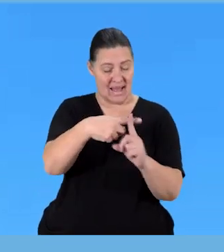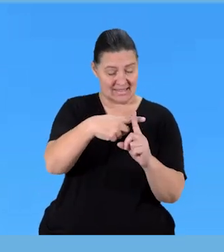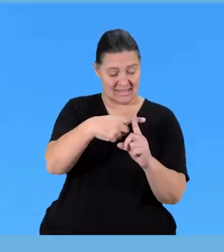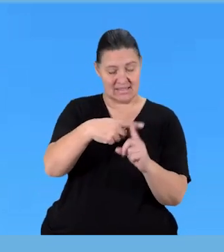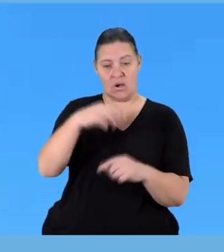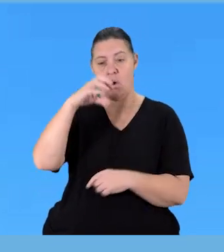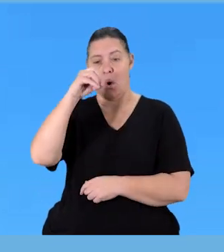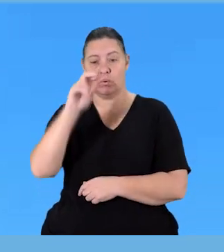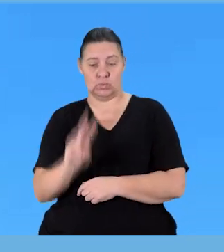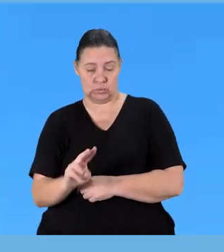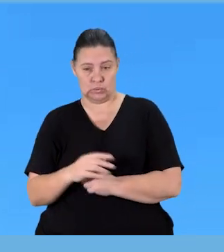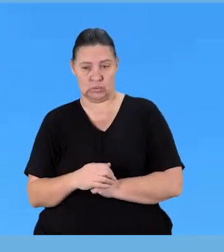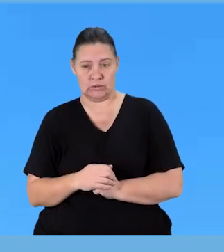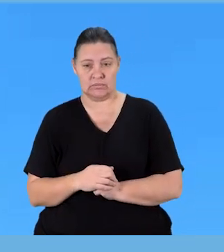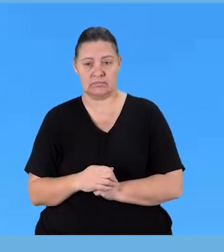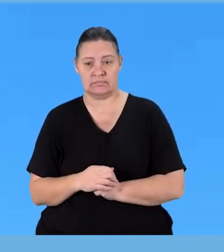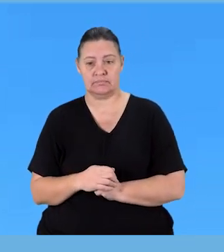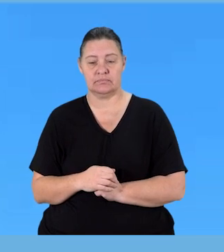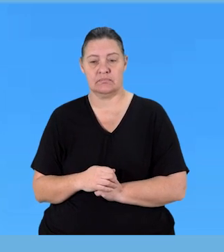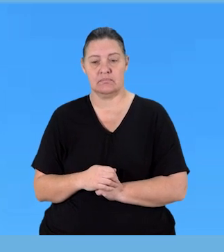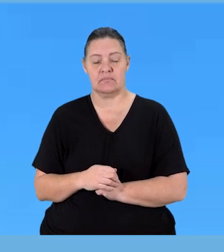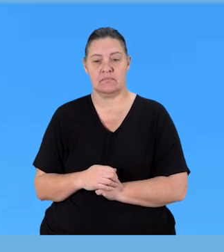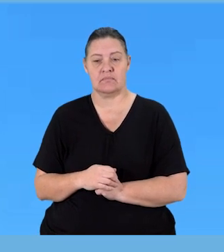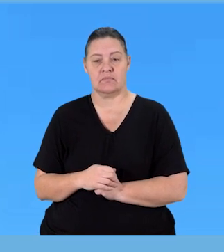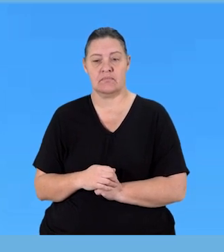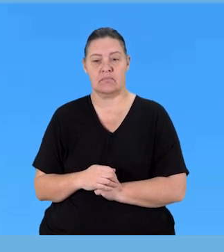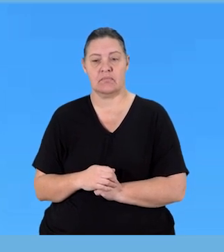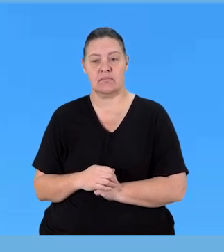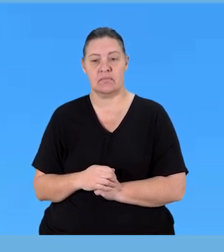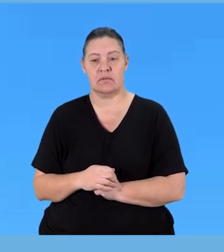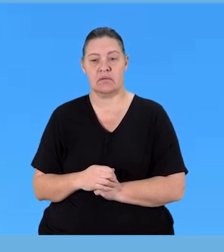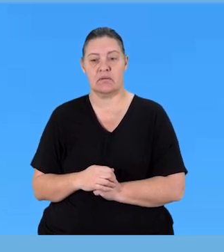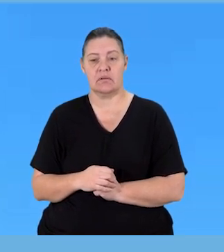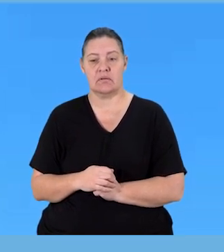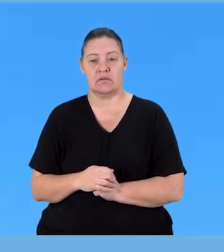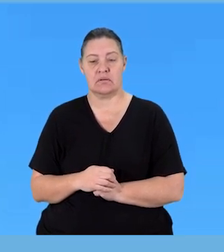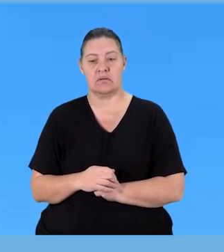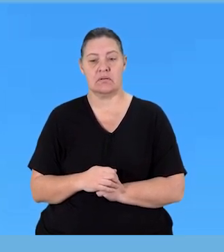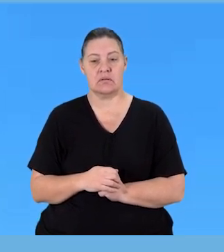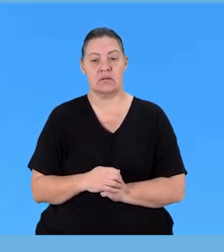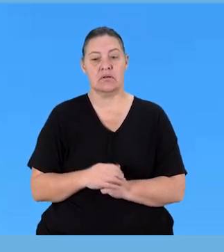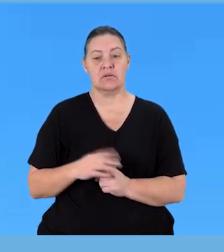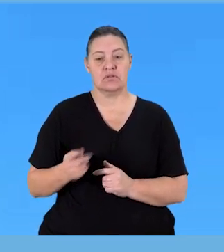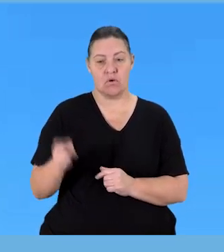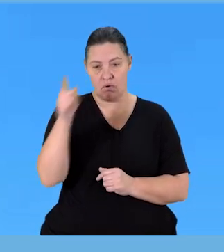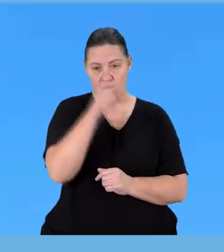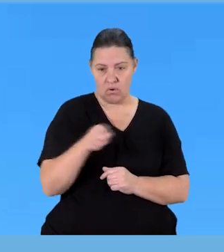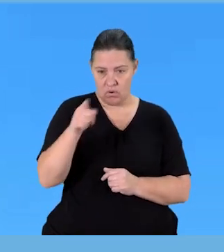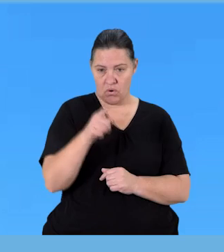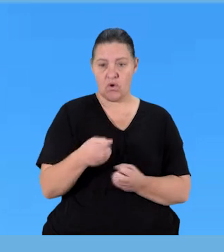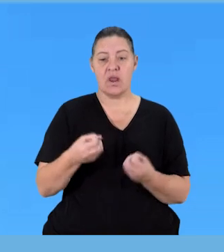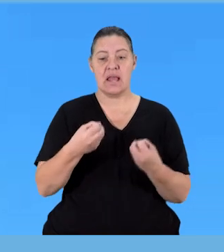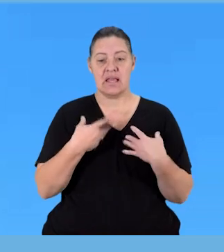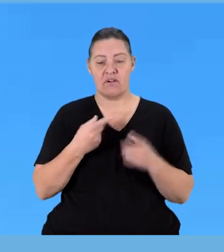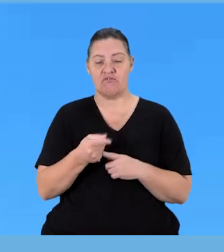first symbol is going to be the plus. Na plus O2 reacts sodium oxide. Sodium oxide is given